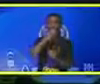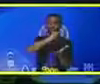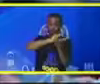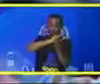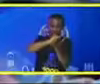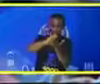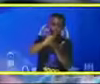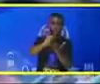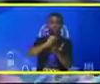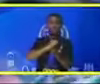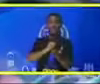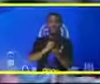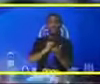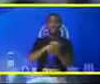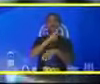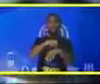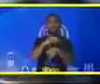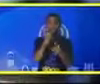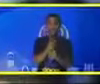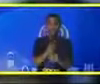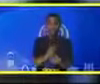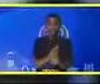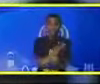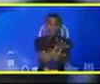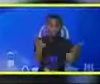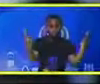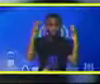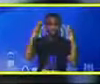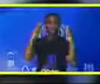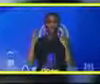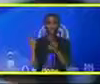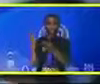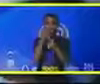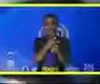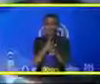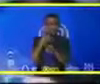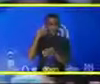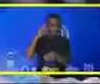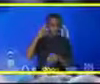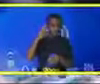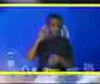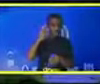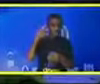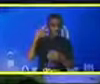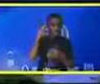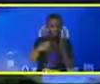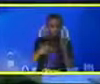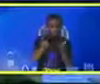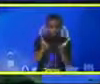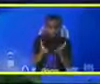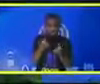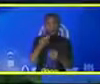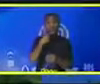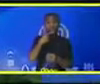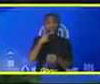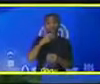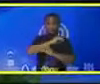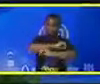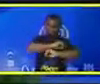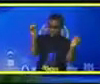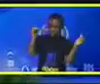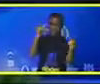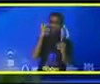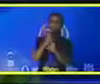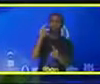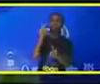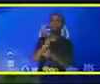you have something to say. There is a grace that compels a generation to hear your voice. It is a favor of God. Can I request